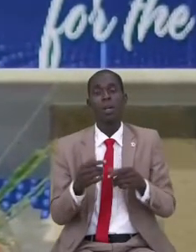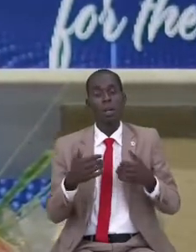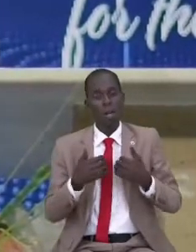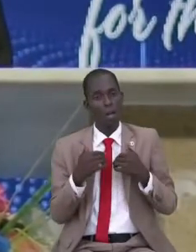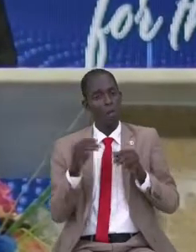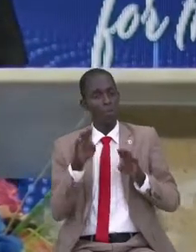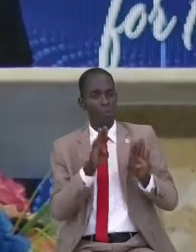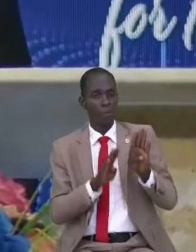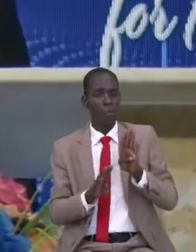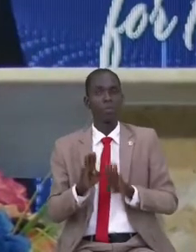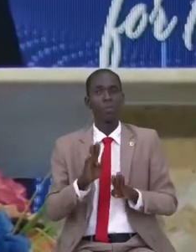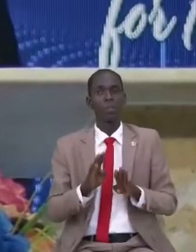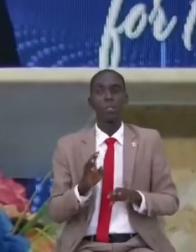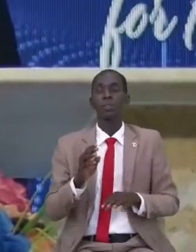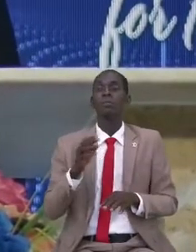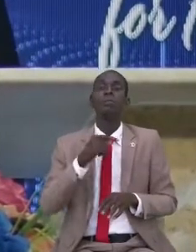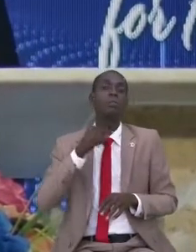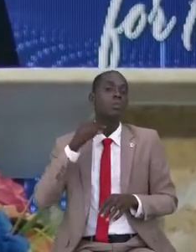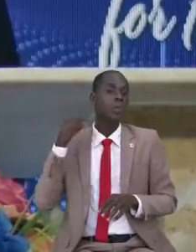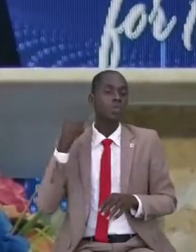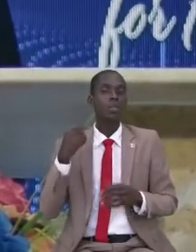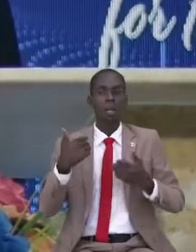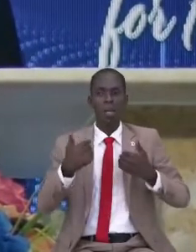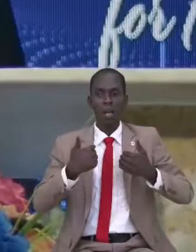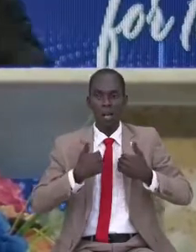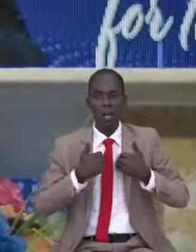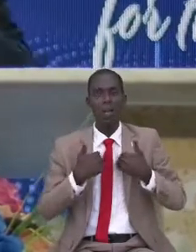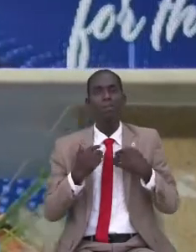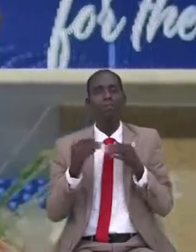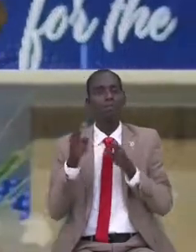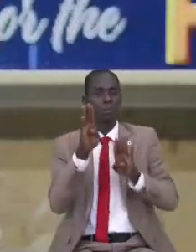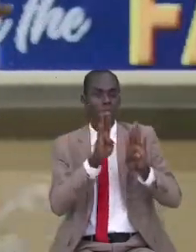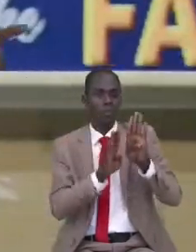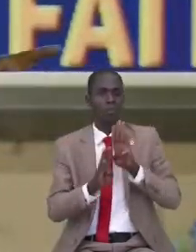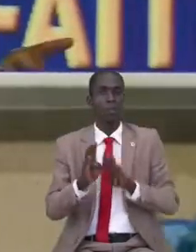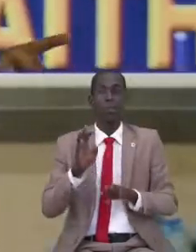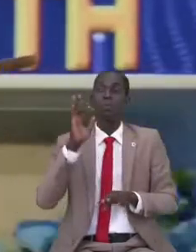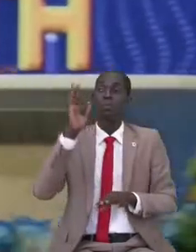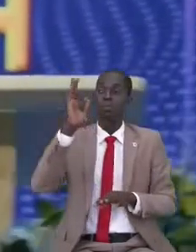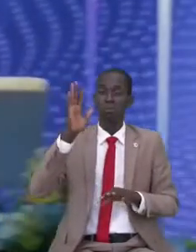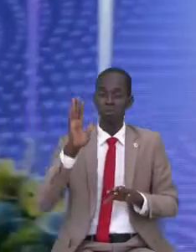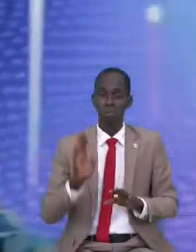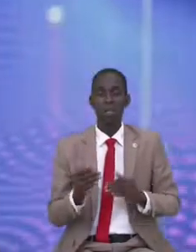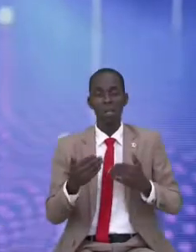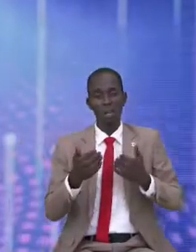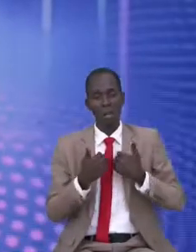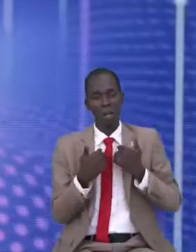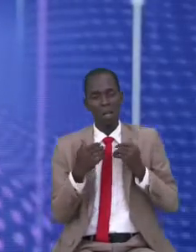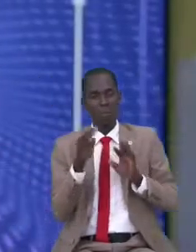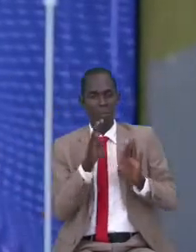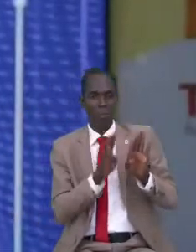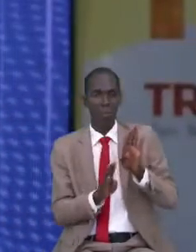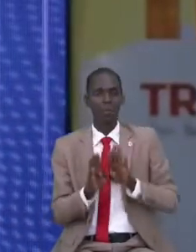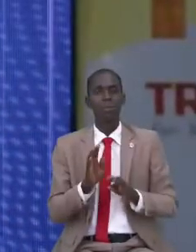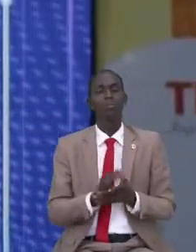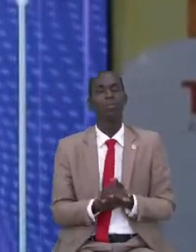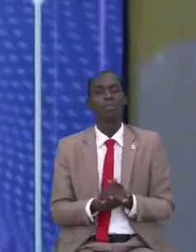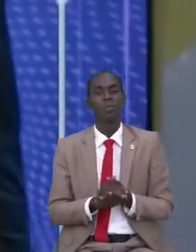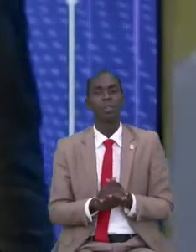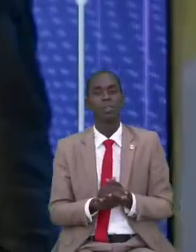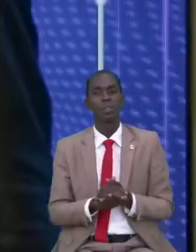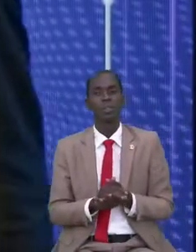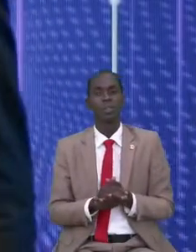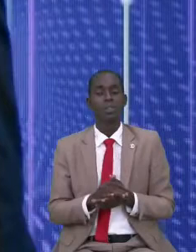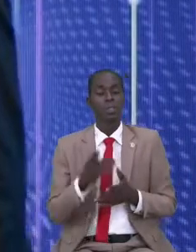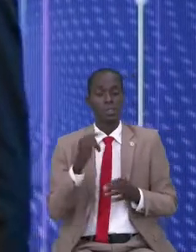behavior. Pastors have behavior. Ministers have behavior. Behavior